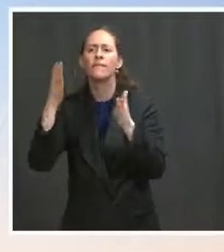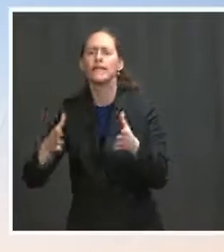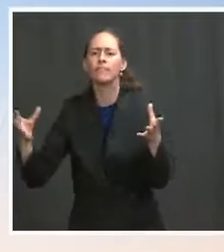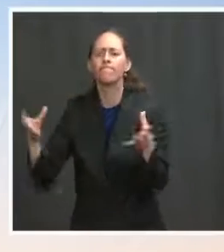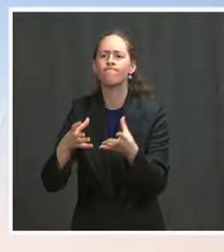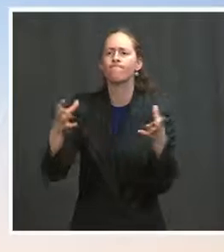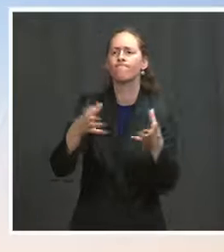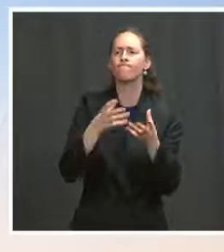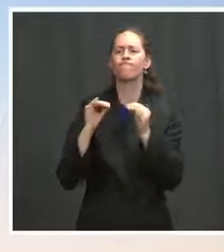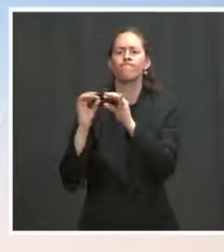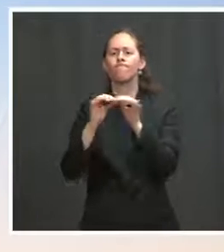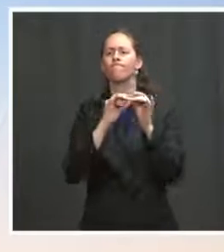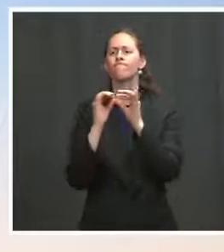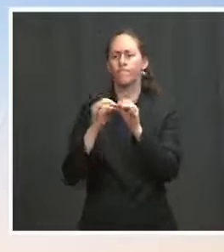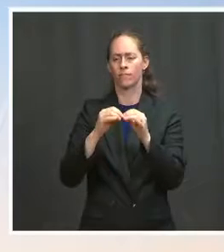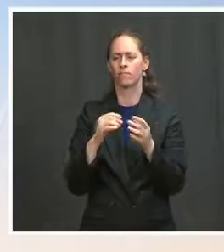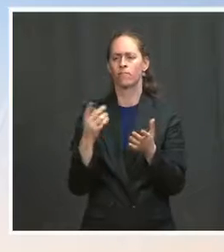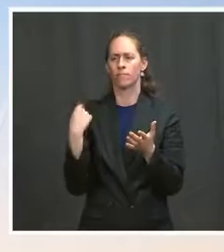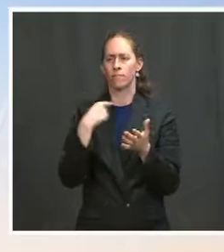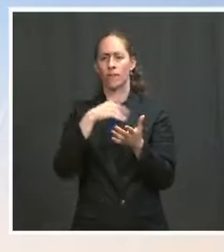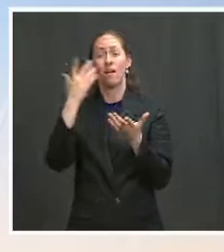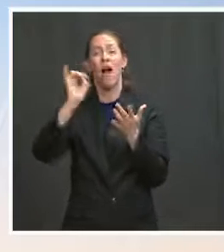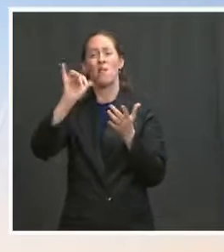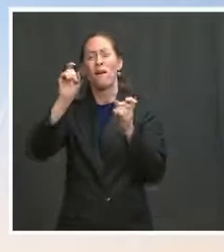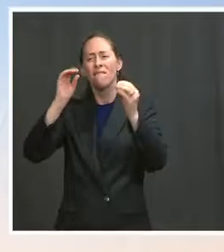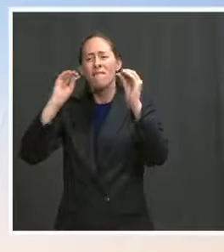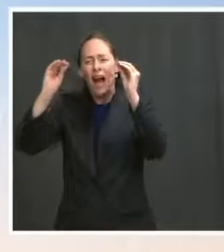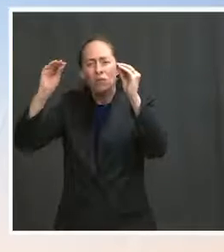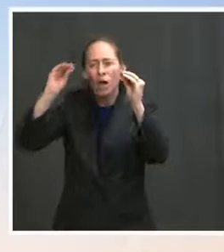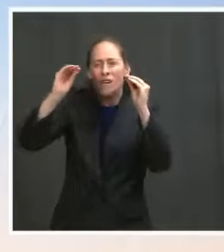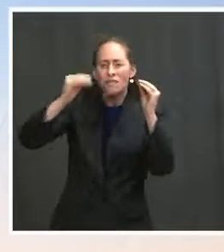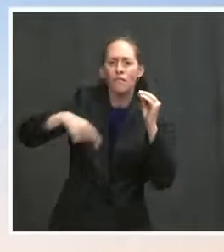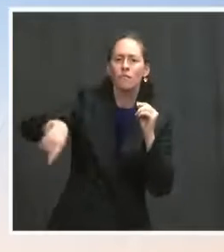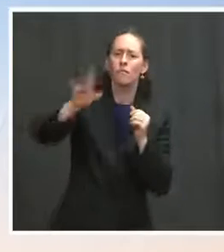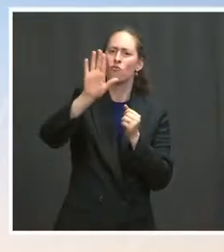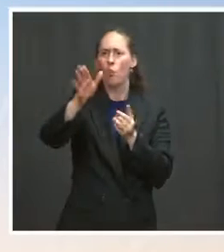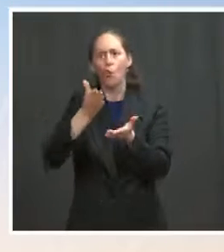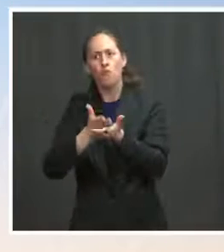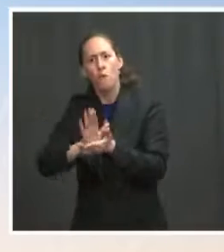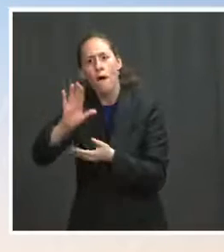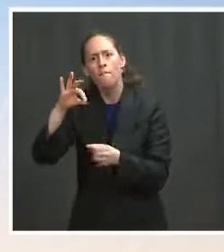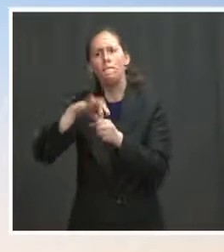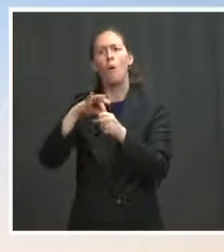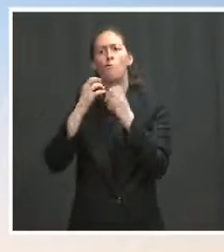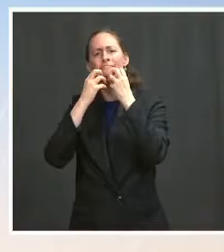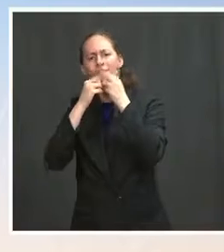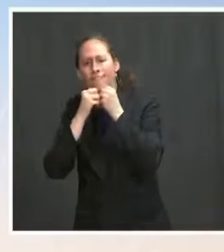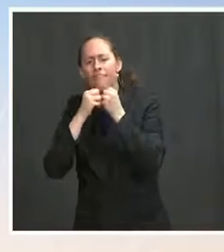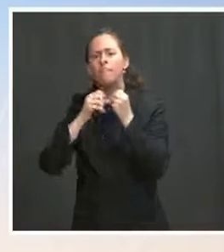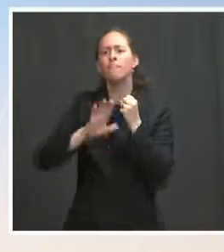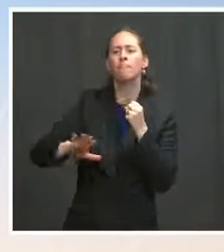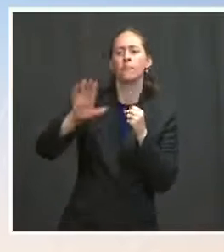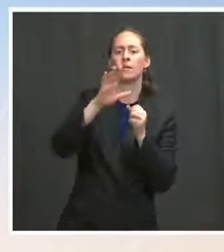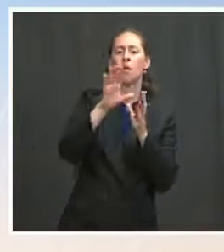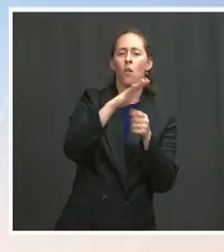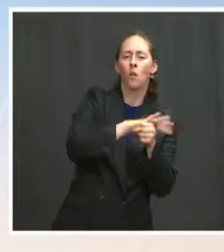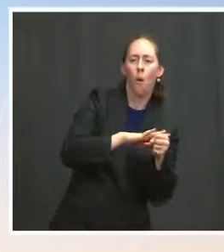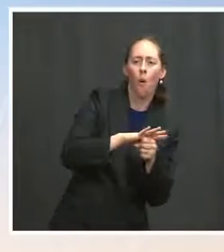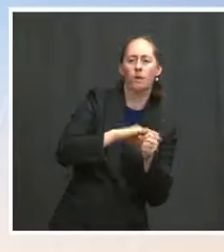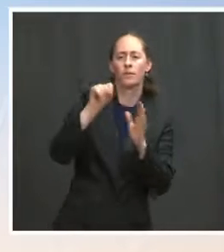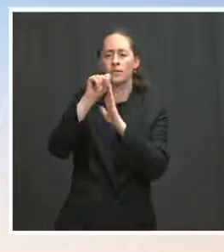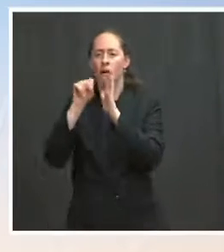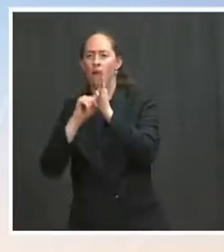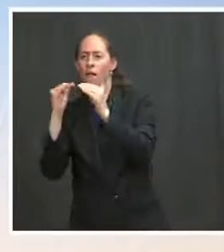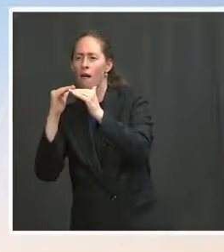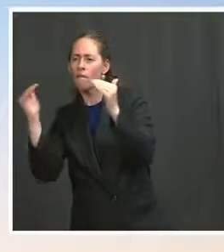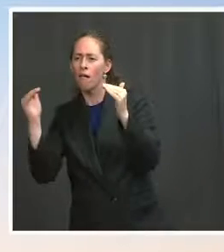engage, educate, empower people to know what their rights are. We want to work with states and local authorities to do exactly that, but the president will be talking about this more next